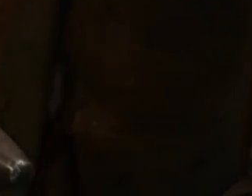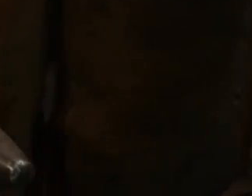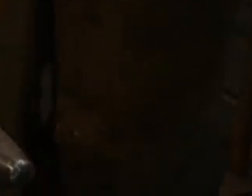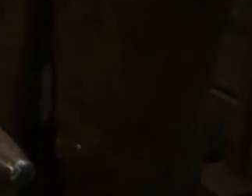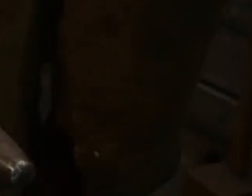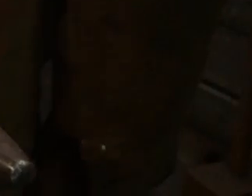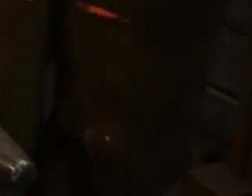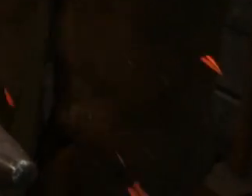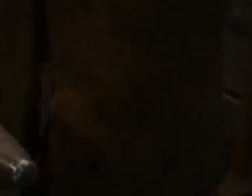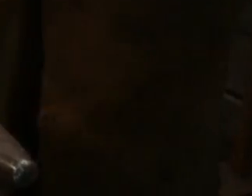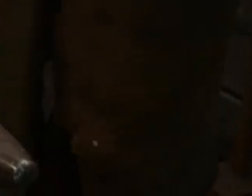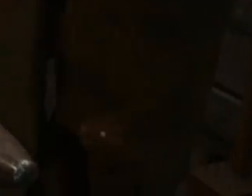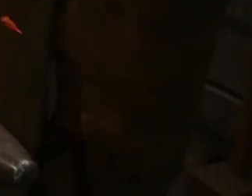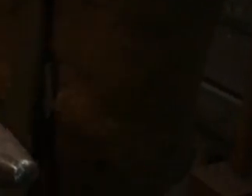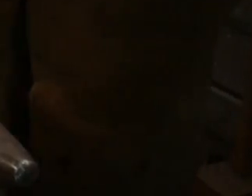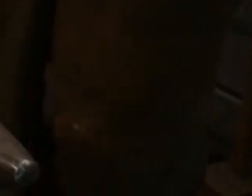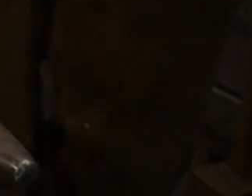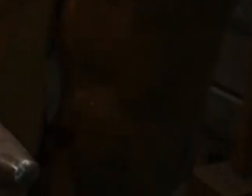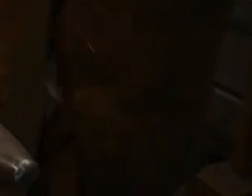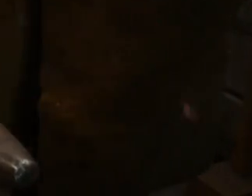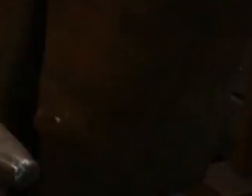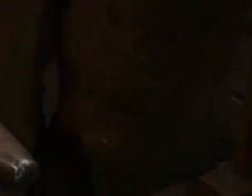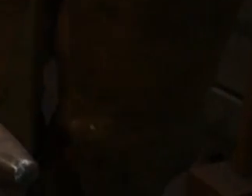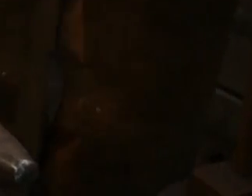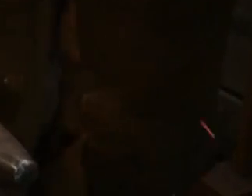Flipping this camera screen to protect it.